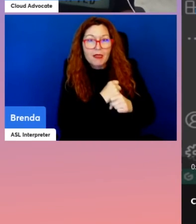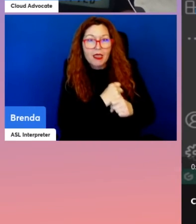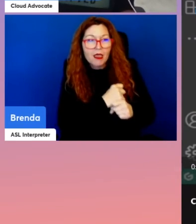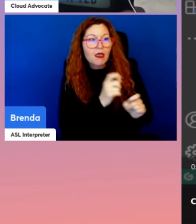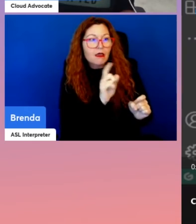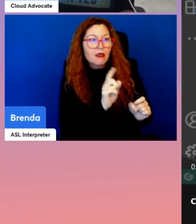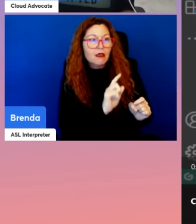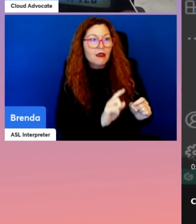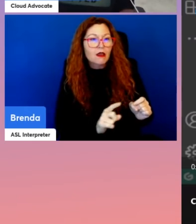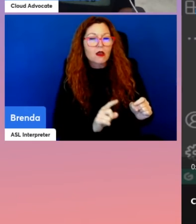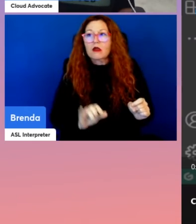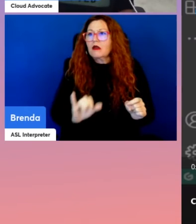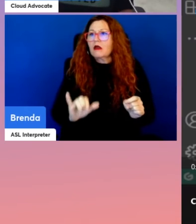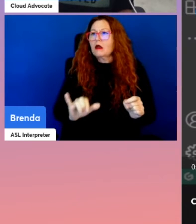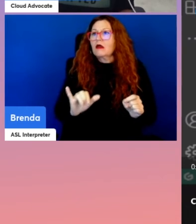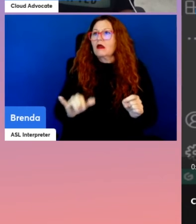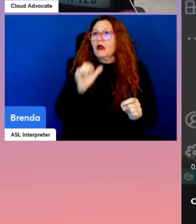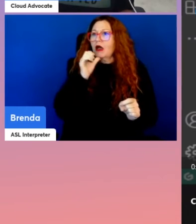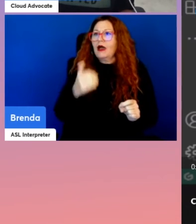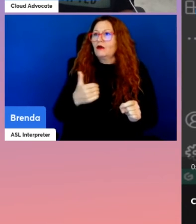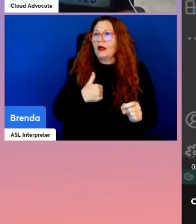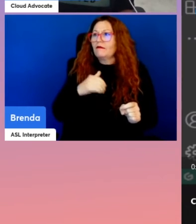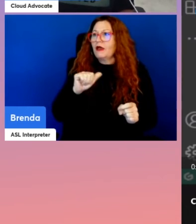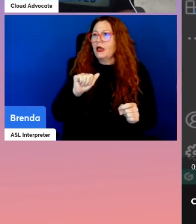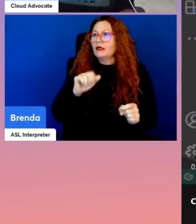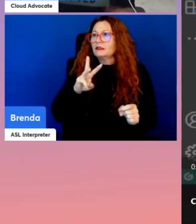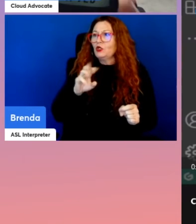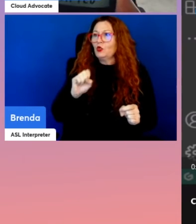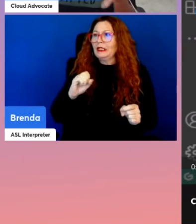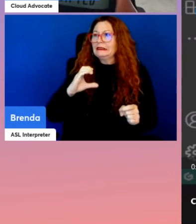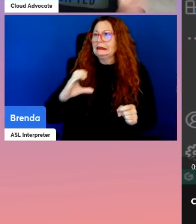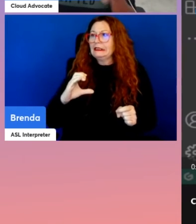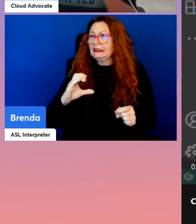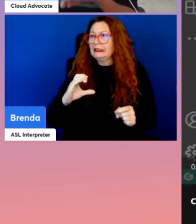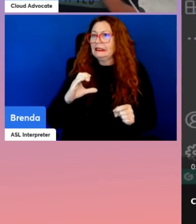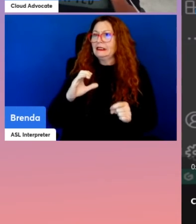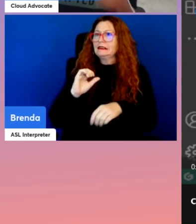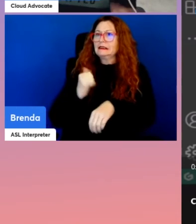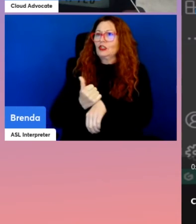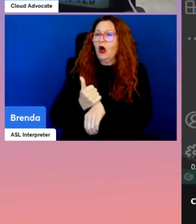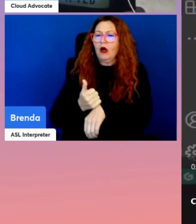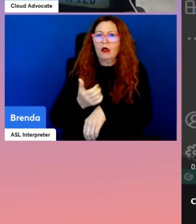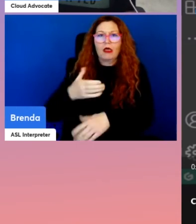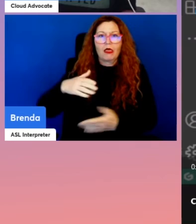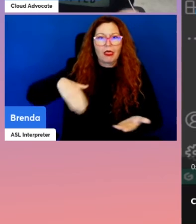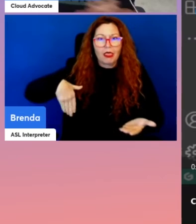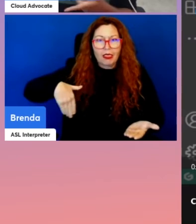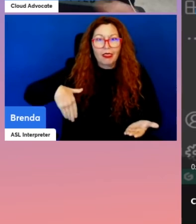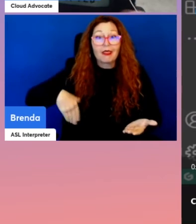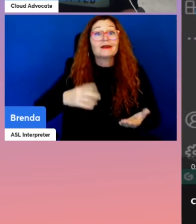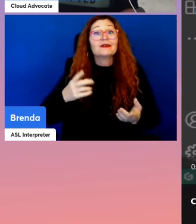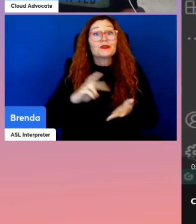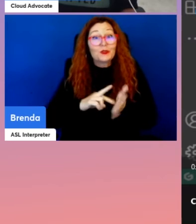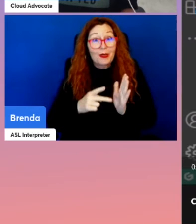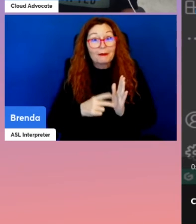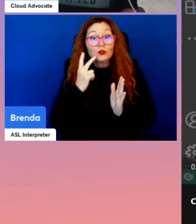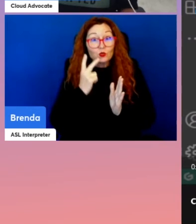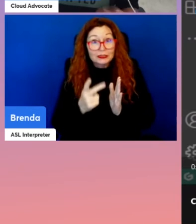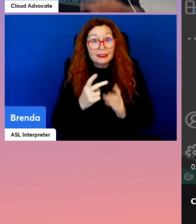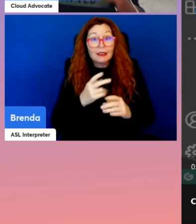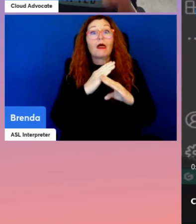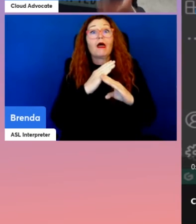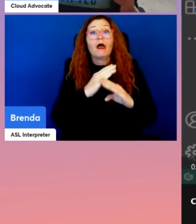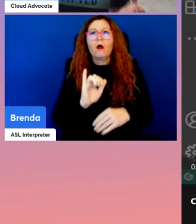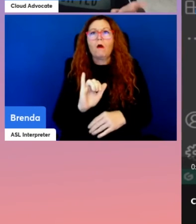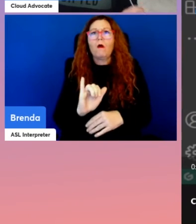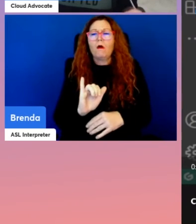I don't have AWS CLI installed. So you'll run into stuff like this where you'll need to go figure out how to install that.